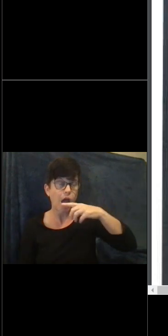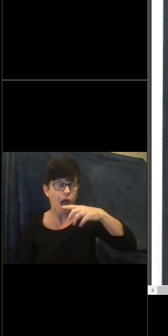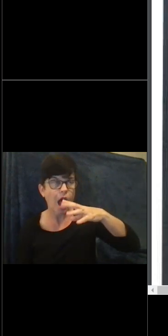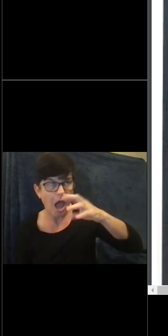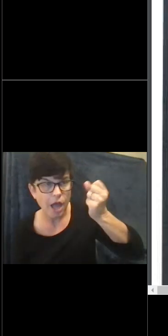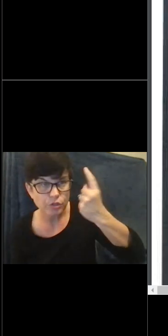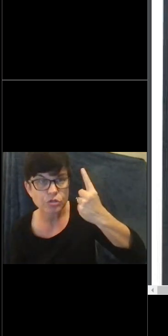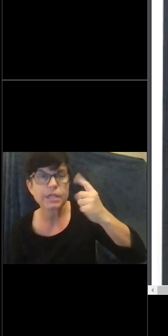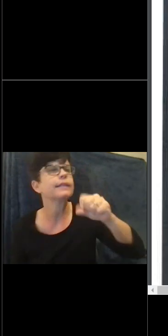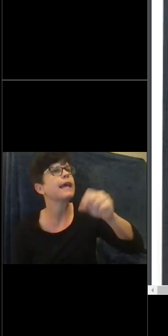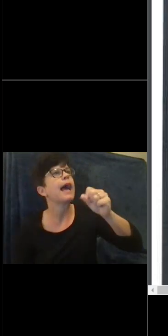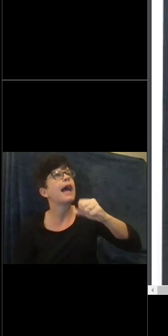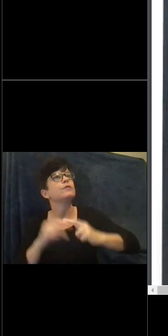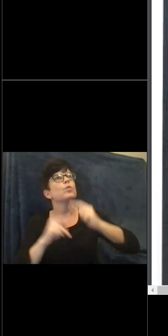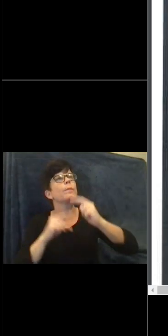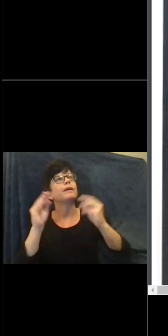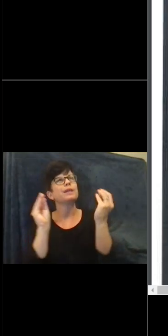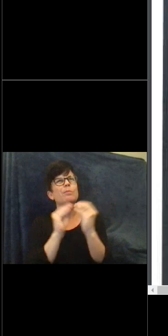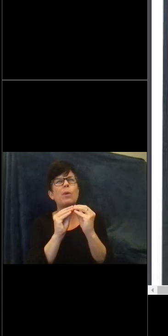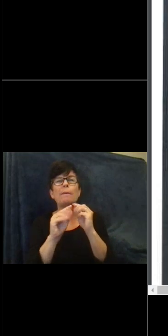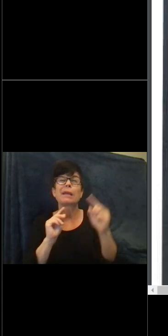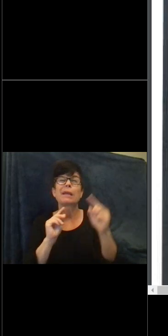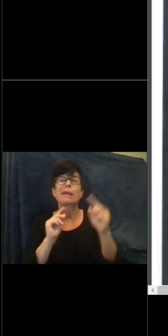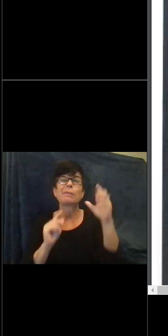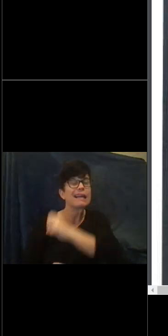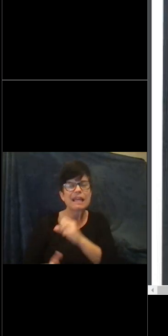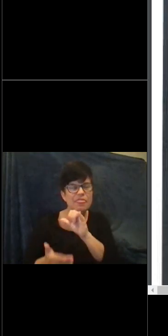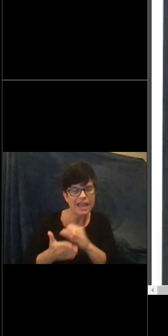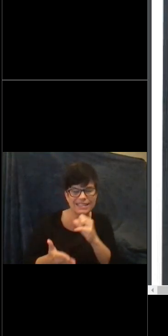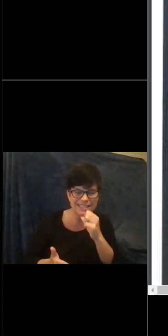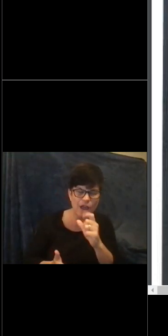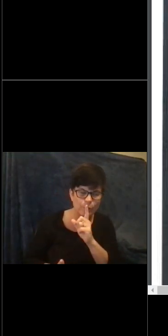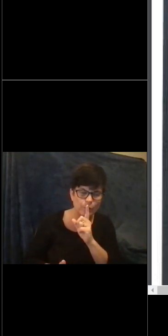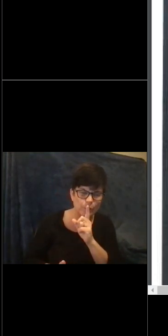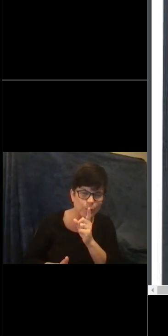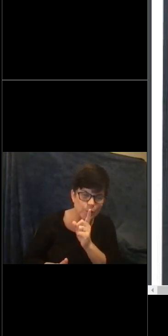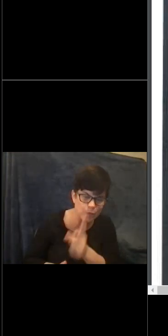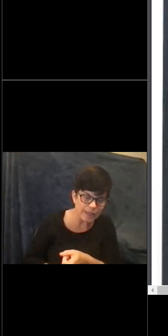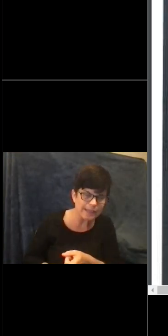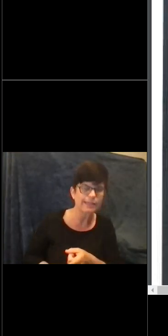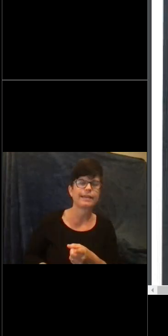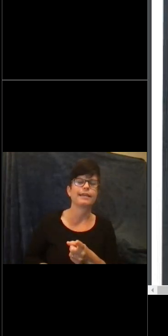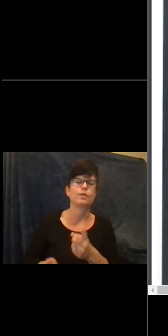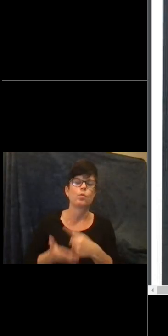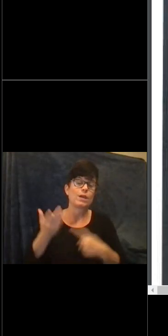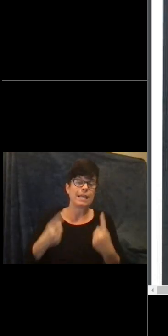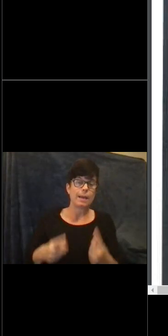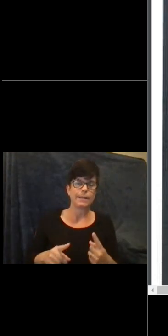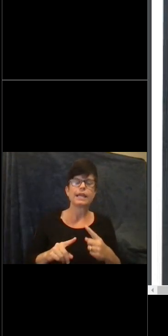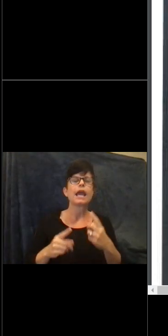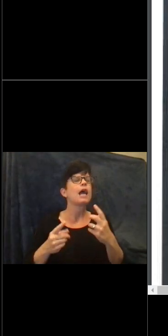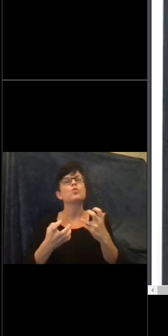that's probably not 100% the case. So, but that's kind of my position, is I want to make sure that